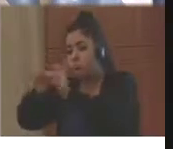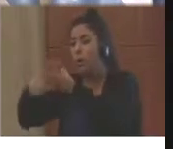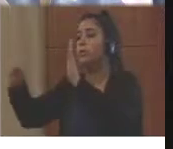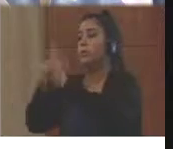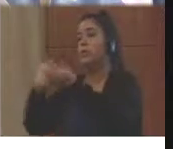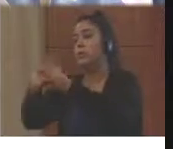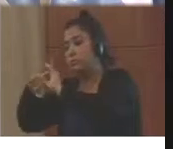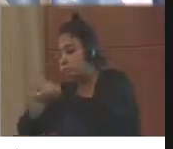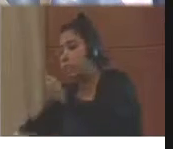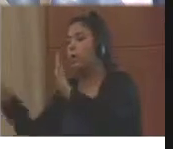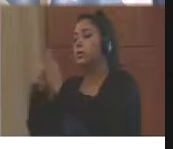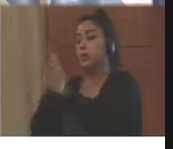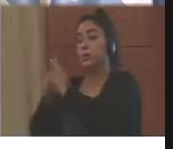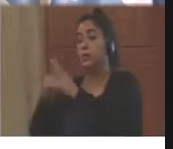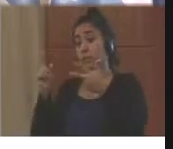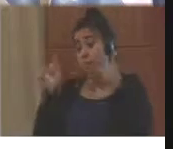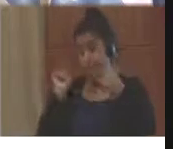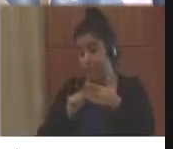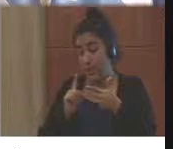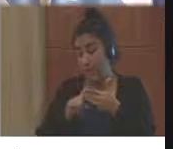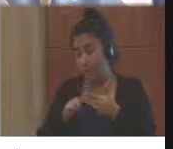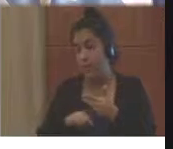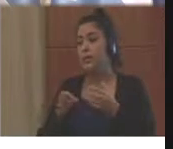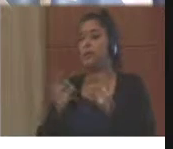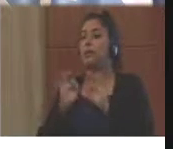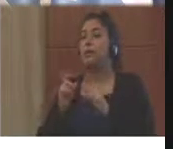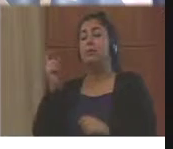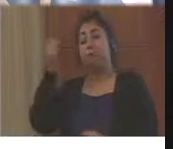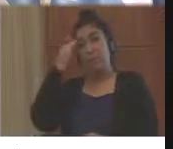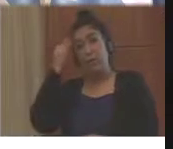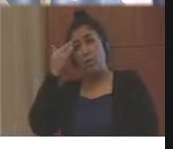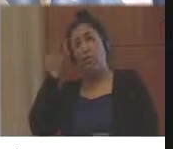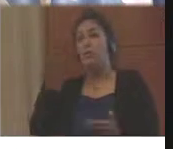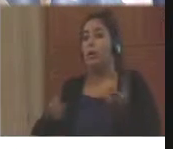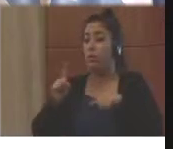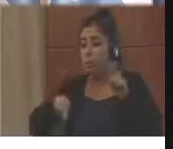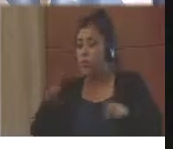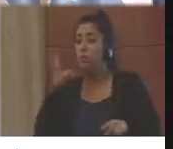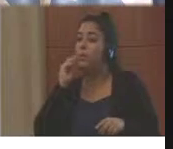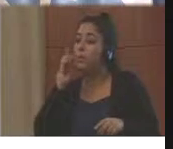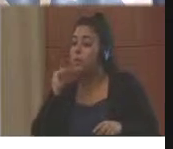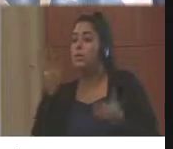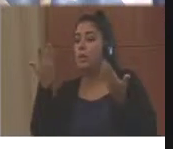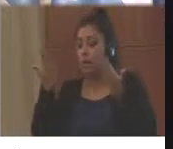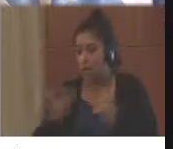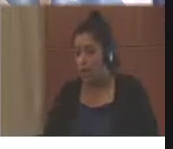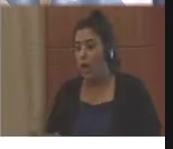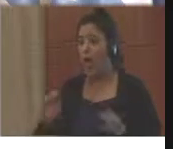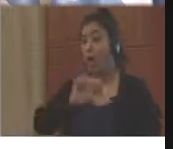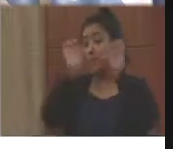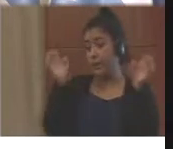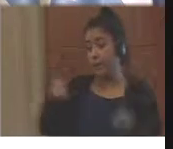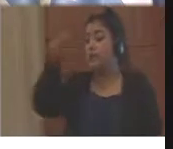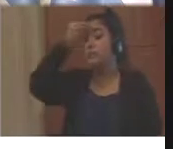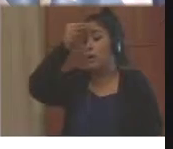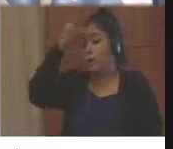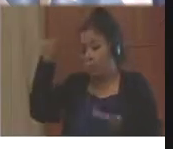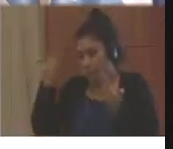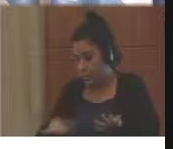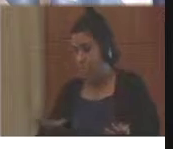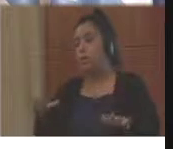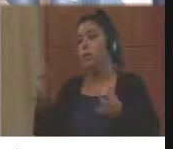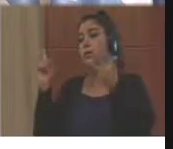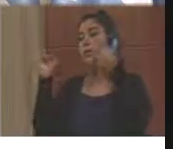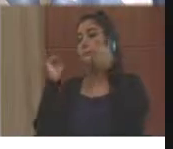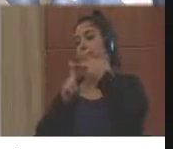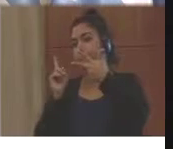and that on the one hand, we do have experience, knowledge, and resources that the private sector can contribute, and